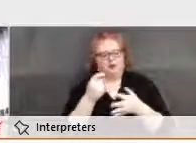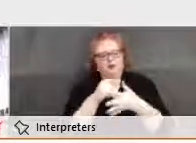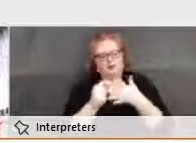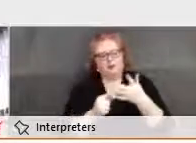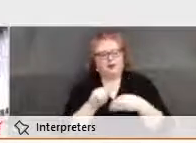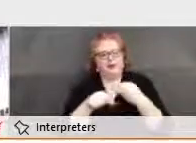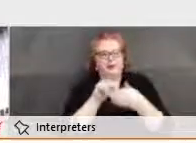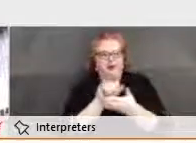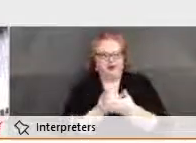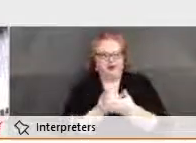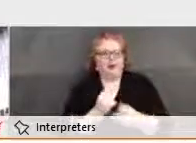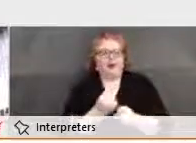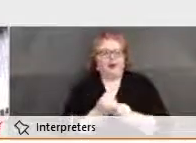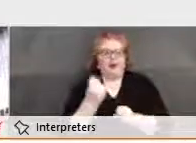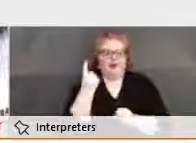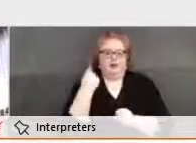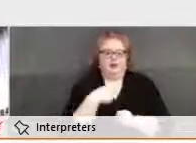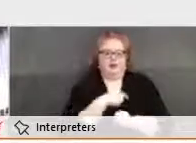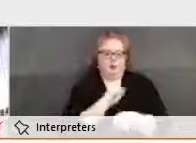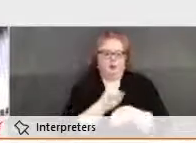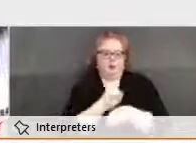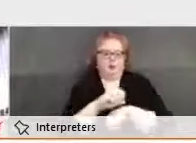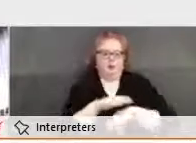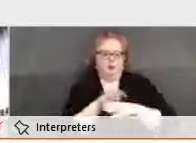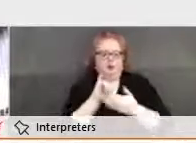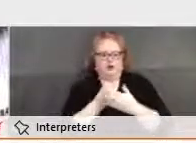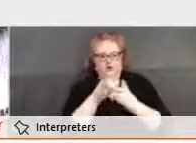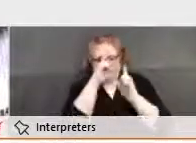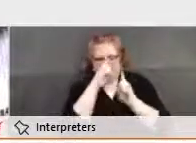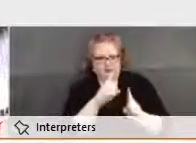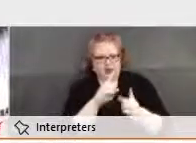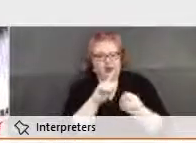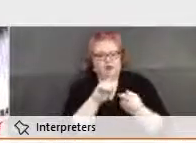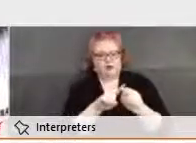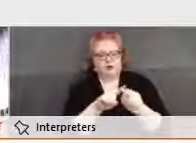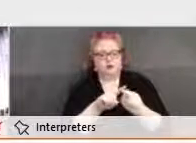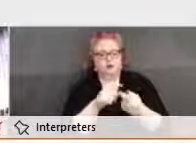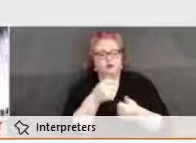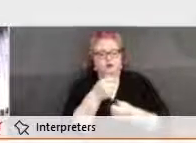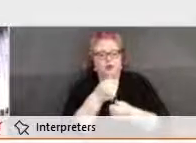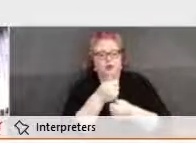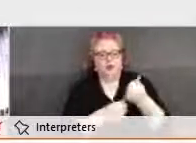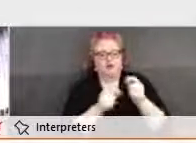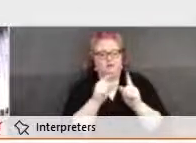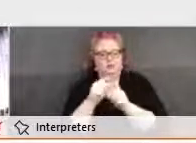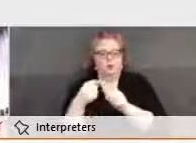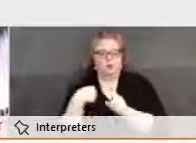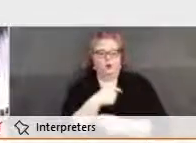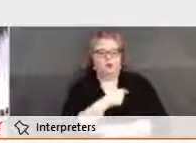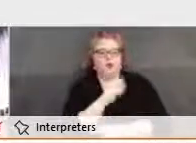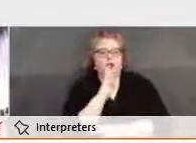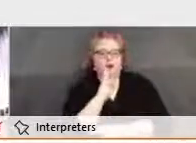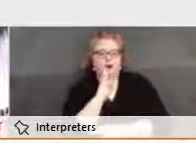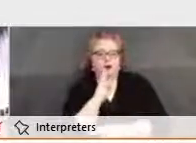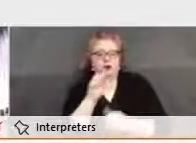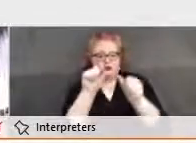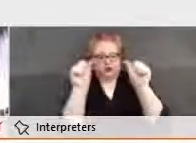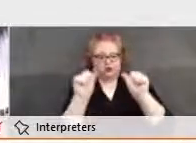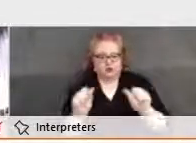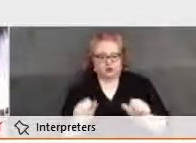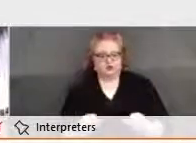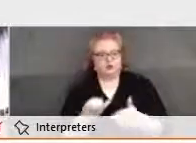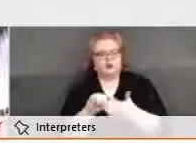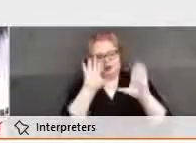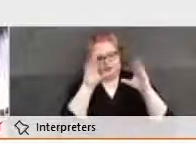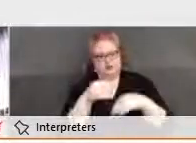when we were working on the dedication of the Every Word We Utter sculpture, which focuses on the 19th Amendment, there was a